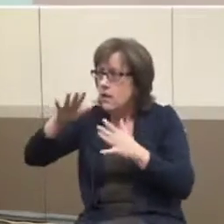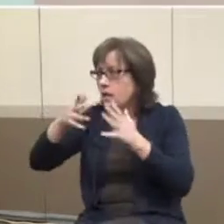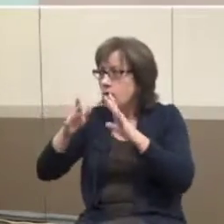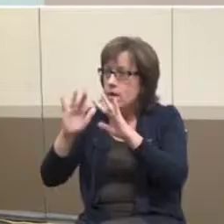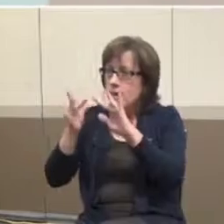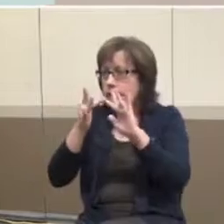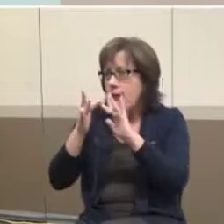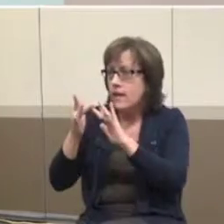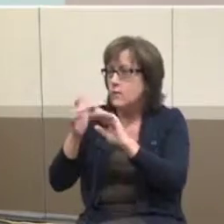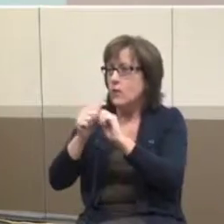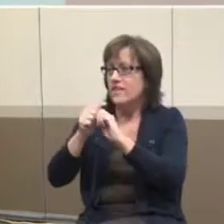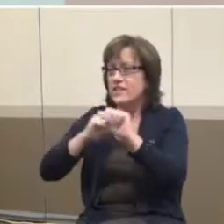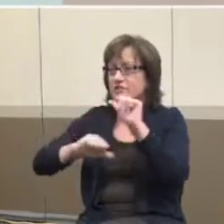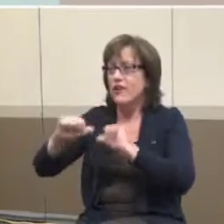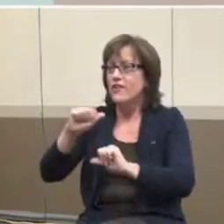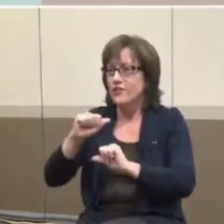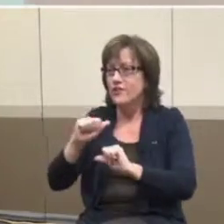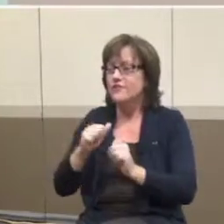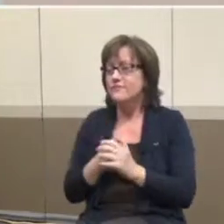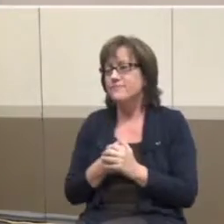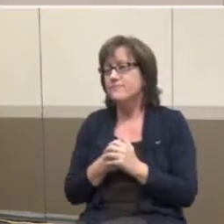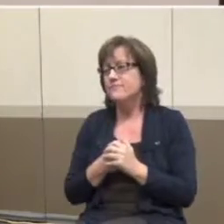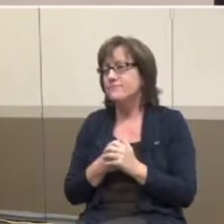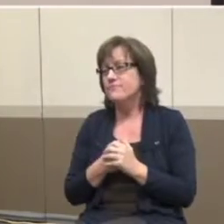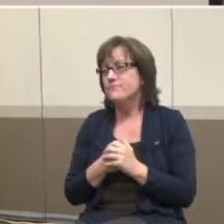in a way that connects with me.